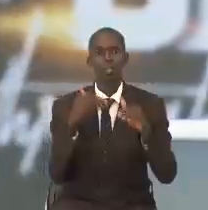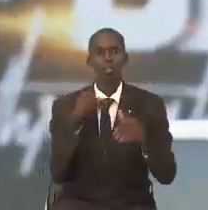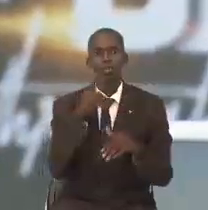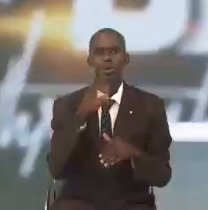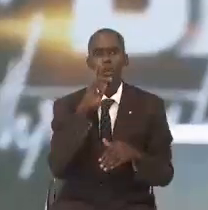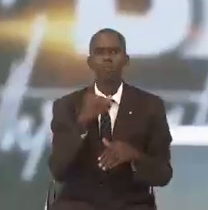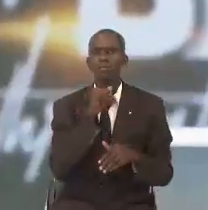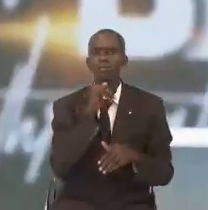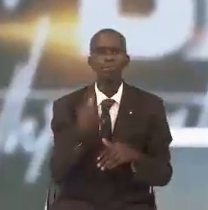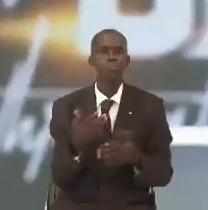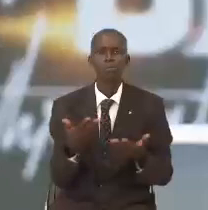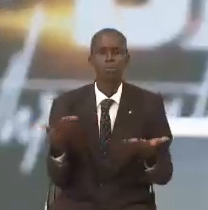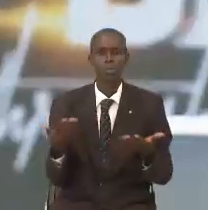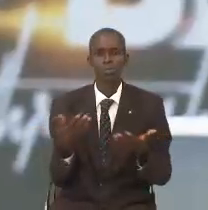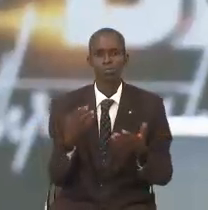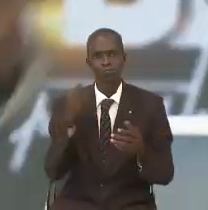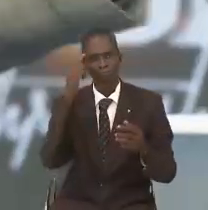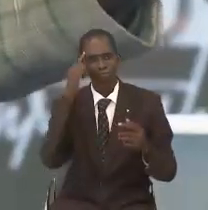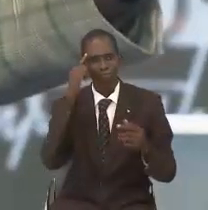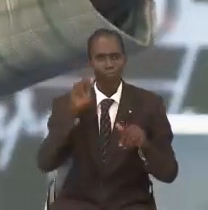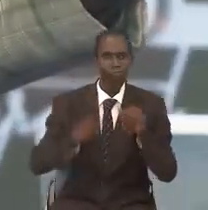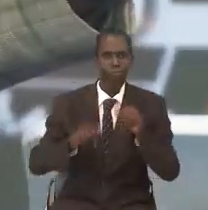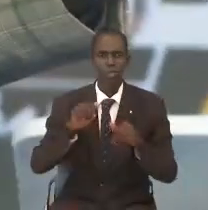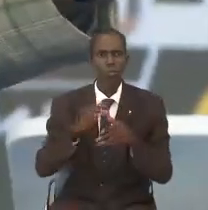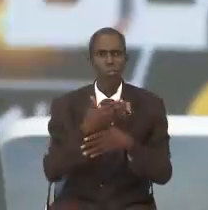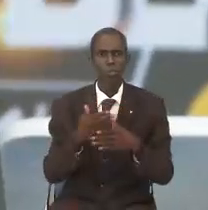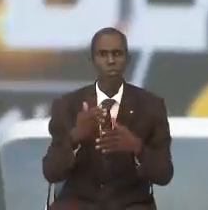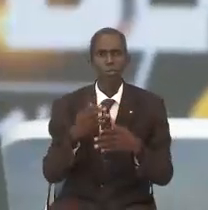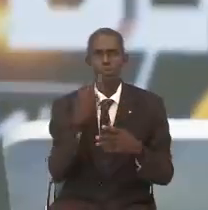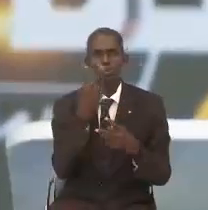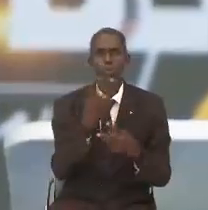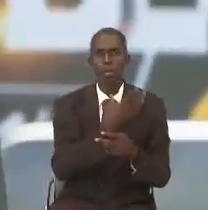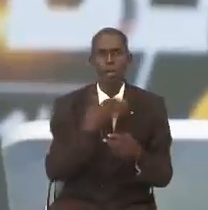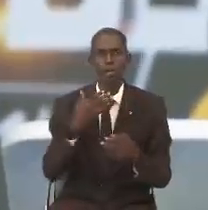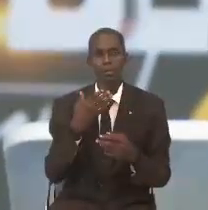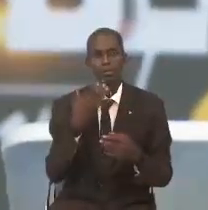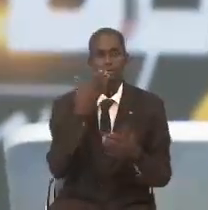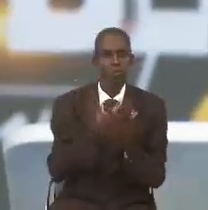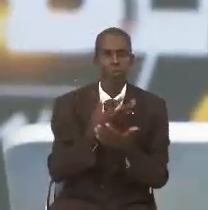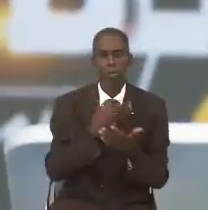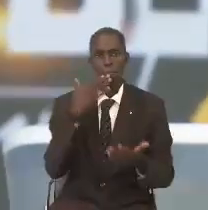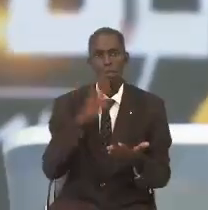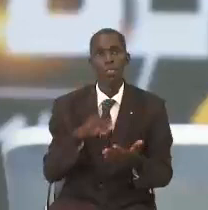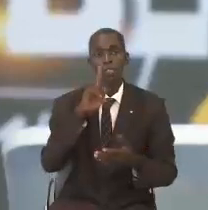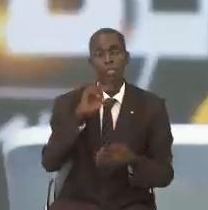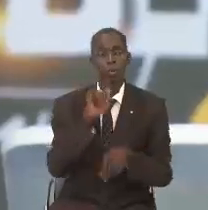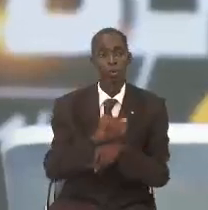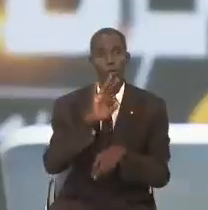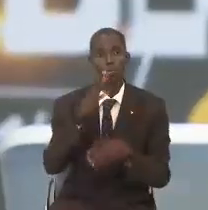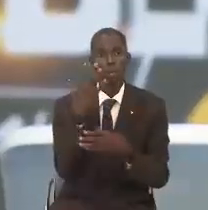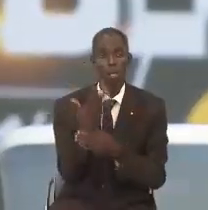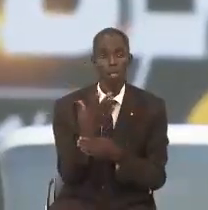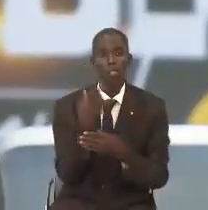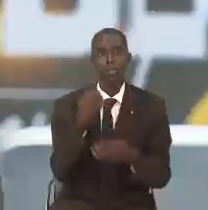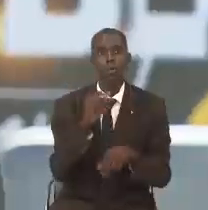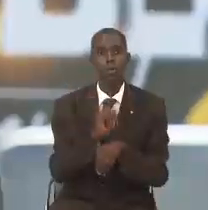oscillating between good and bad. And the work of your hand, the work of your life. You